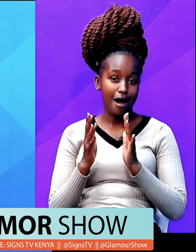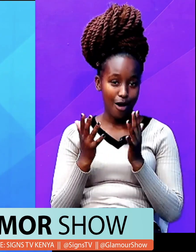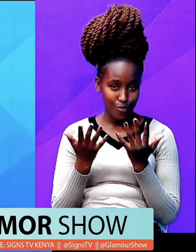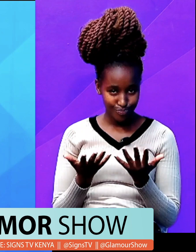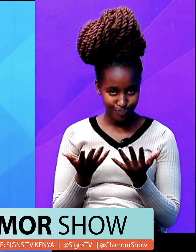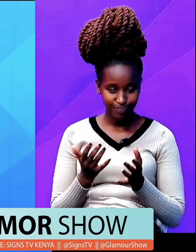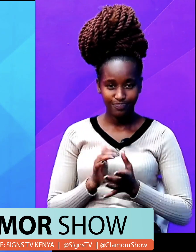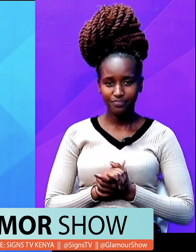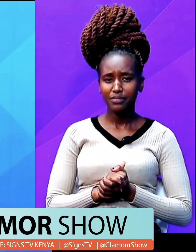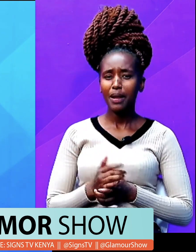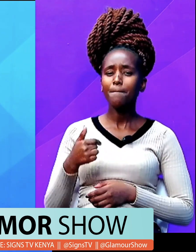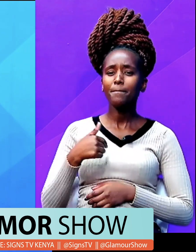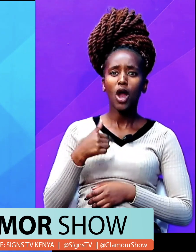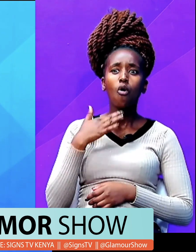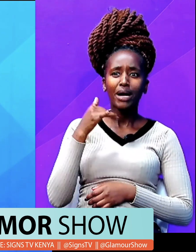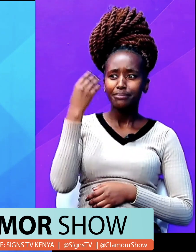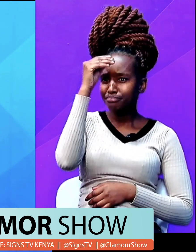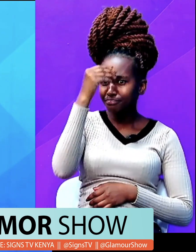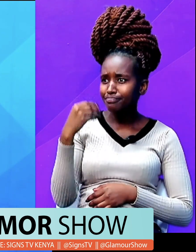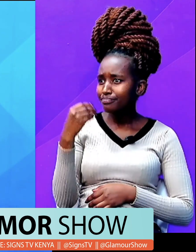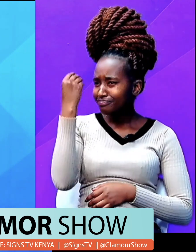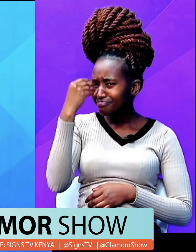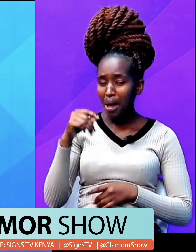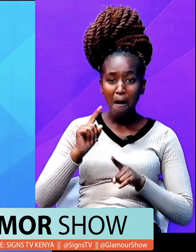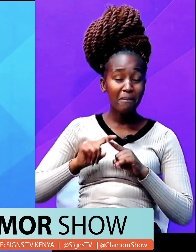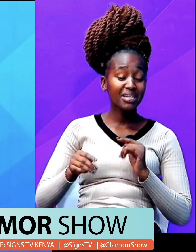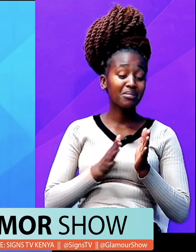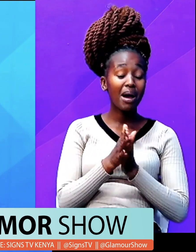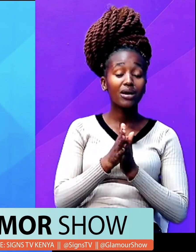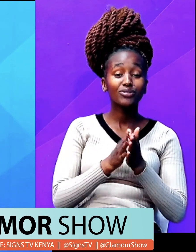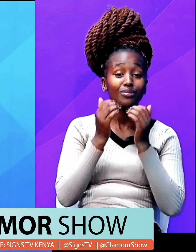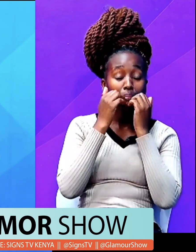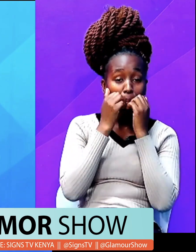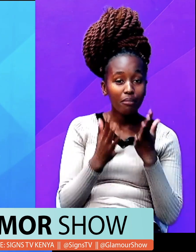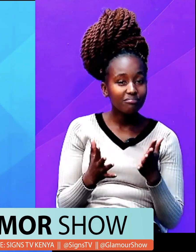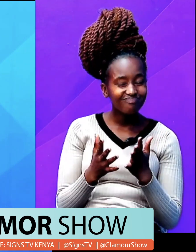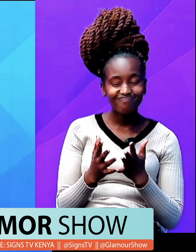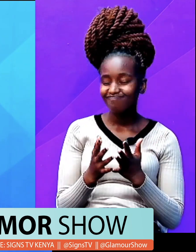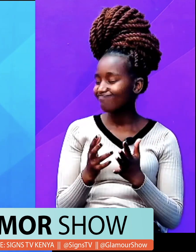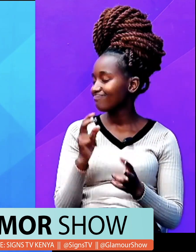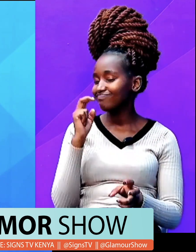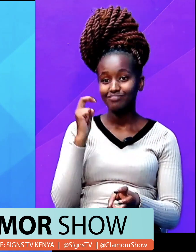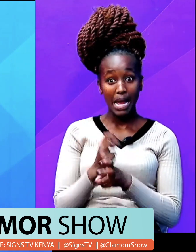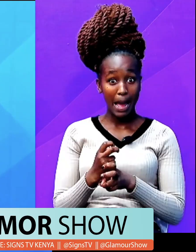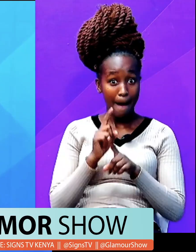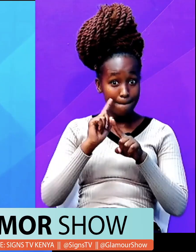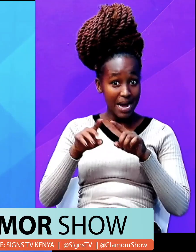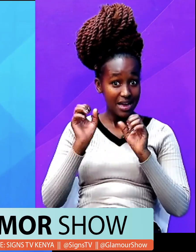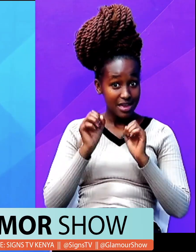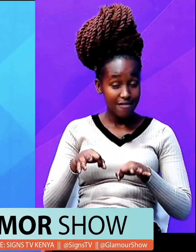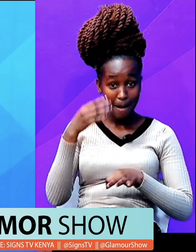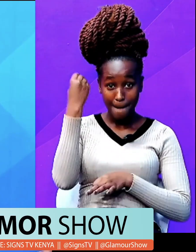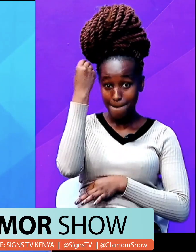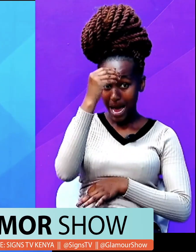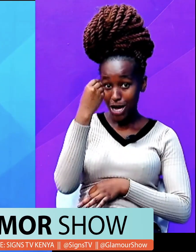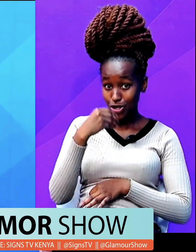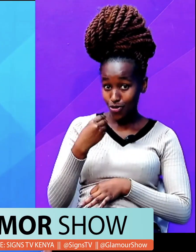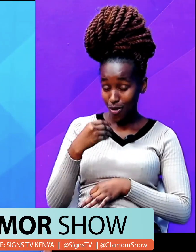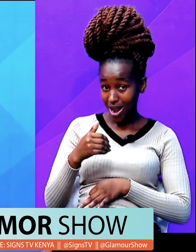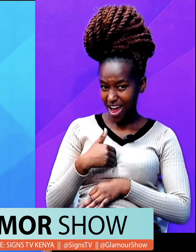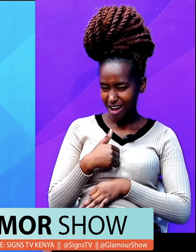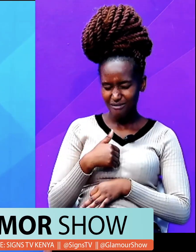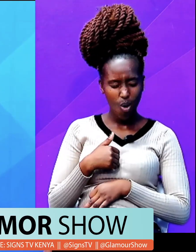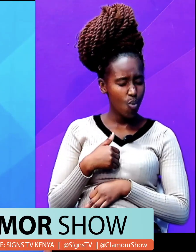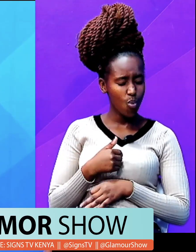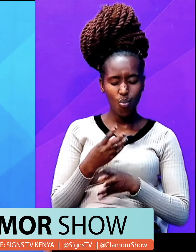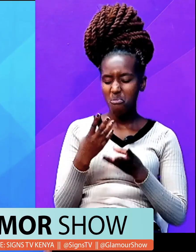towards pursuing something and you don't have passion. You need to have passion first. That one will drive you. It will drive you.